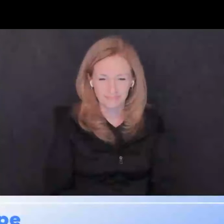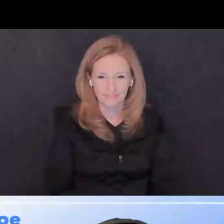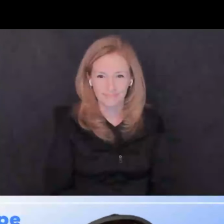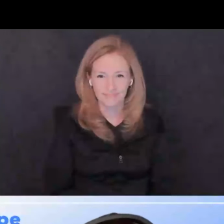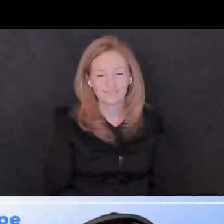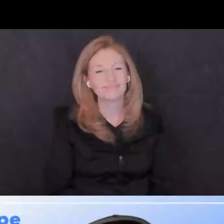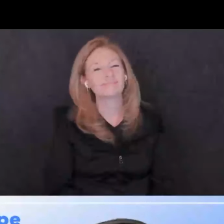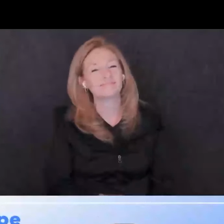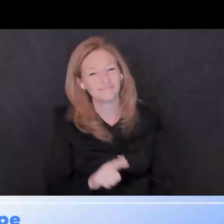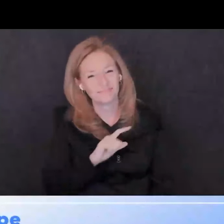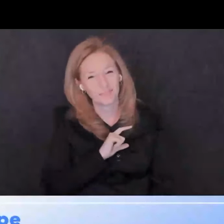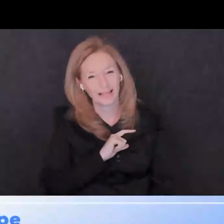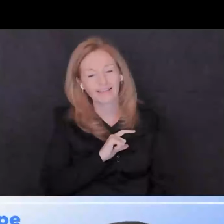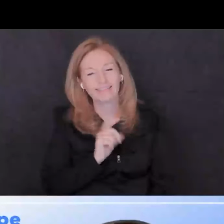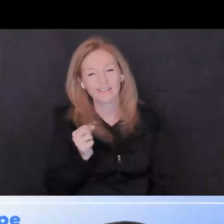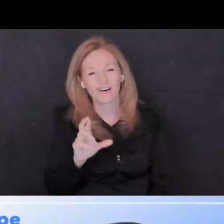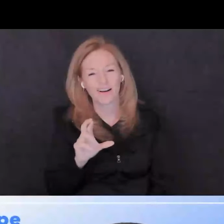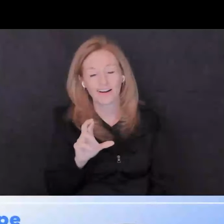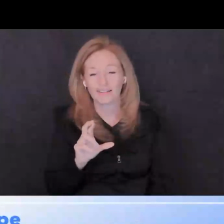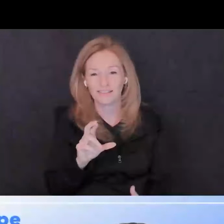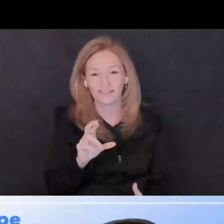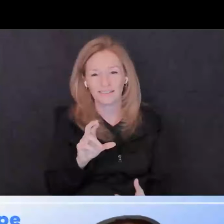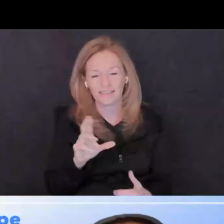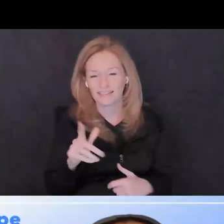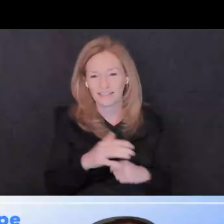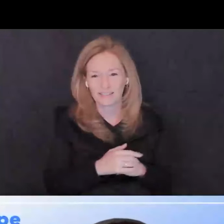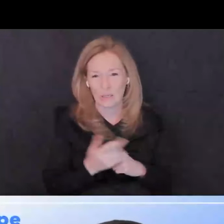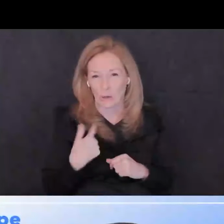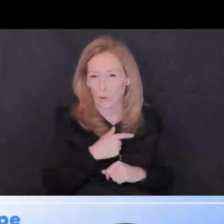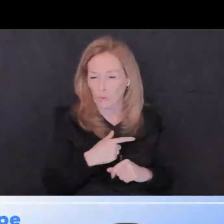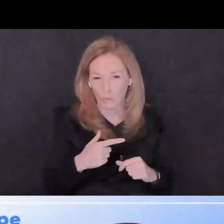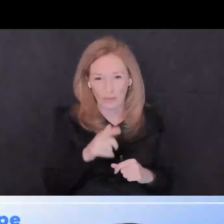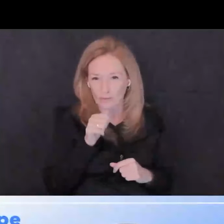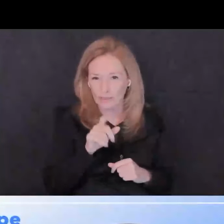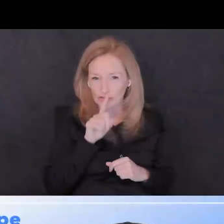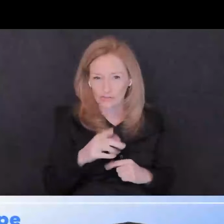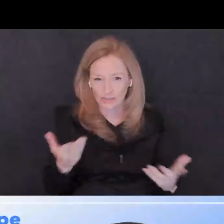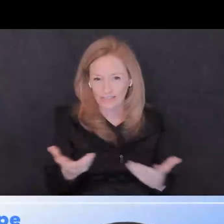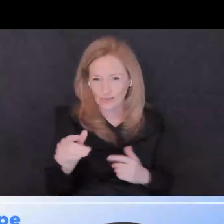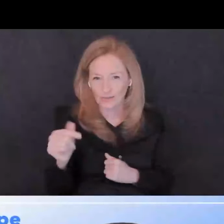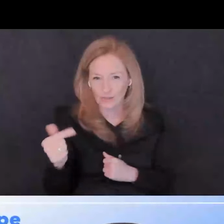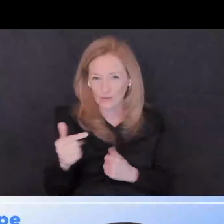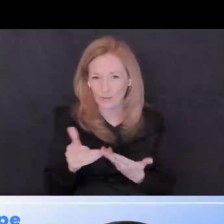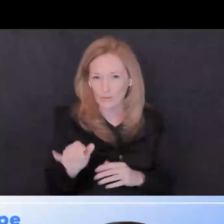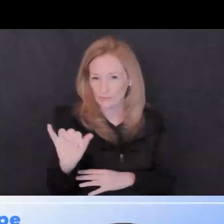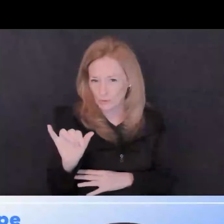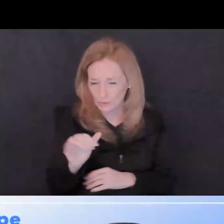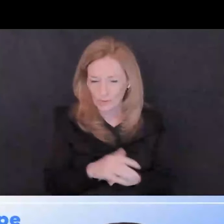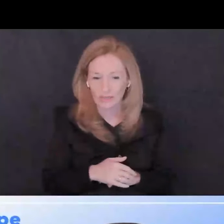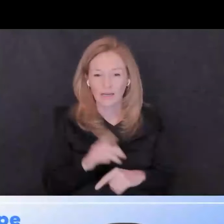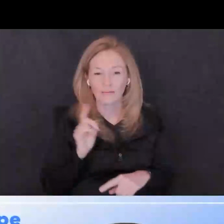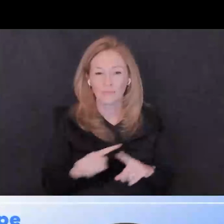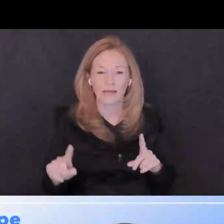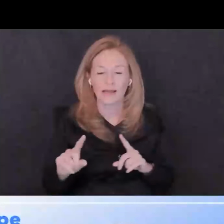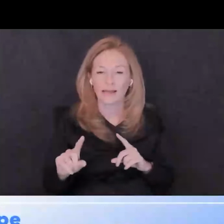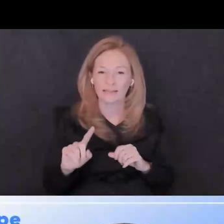Police car. Don't worry, this split us in the green room as well. This was a tough one, but as Megan highlighted in the chat, the